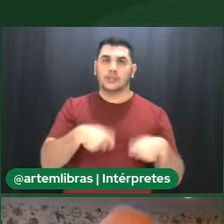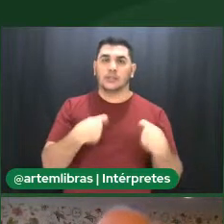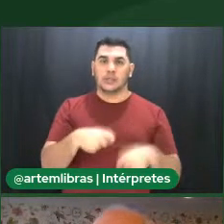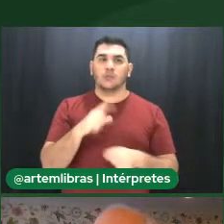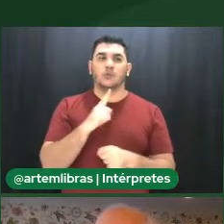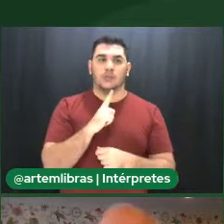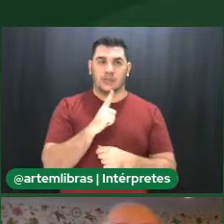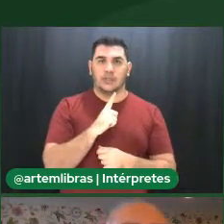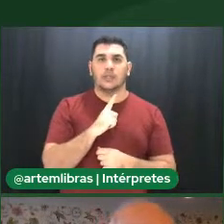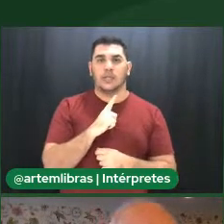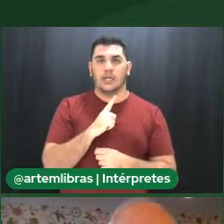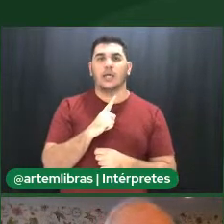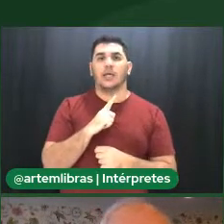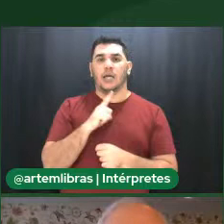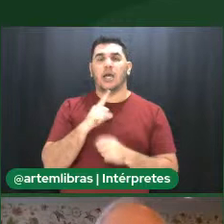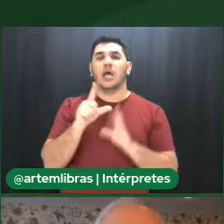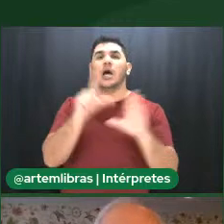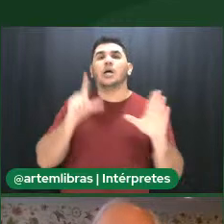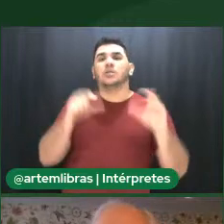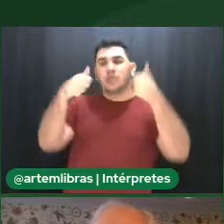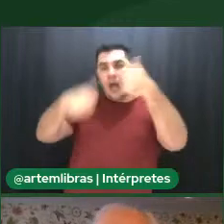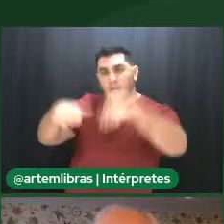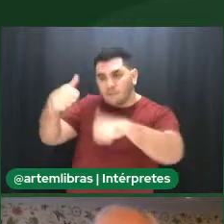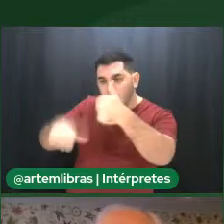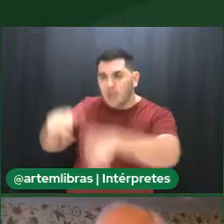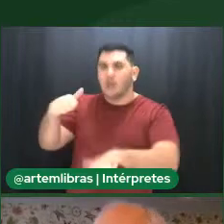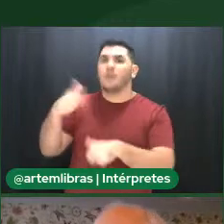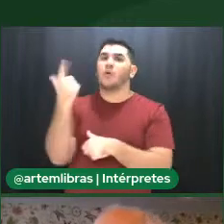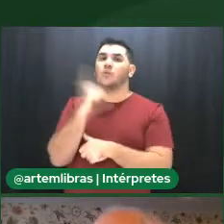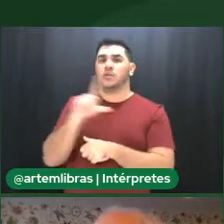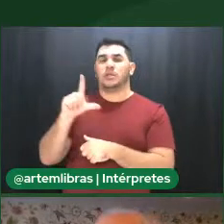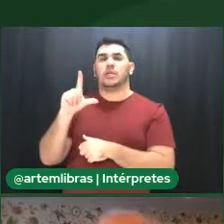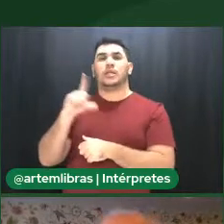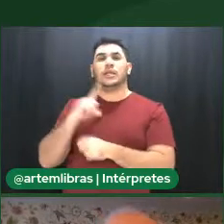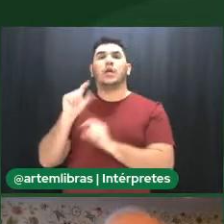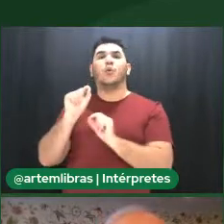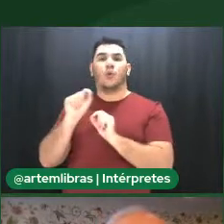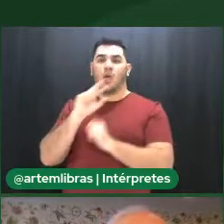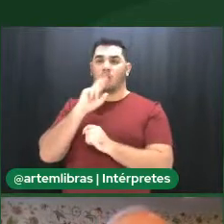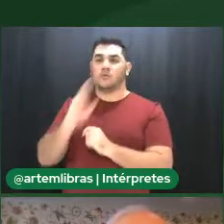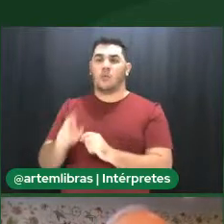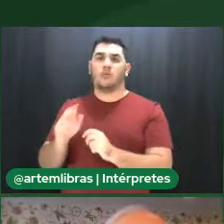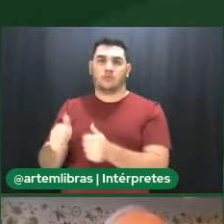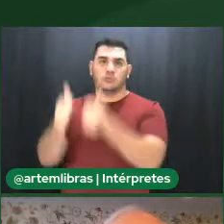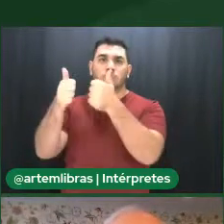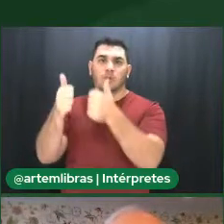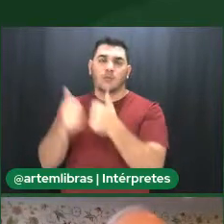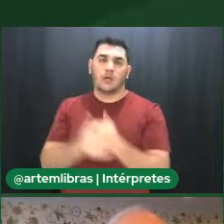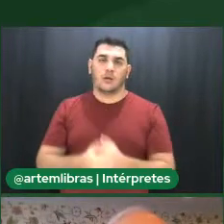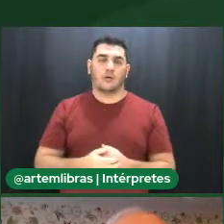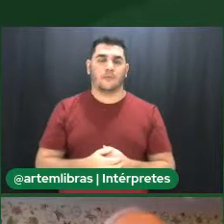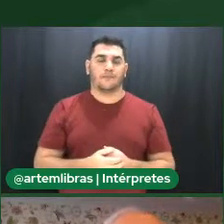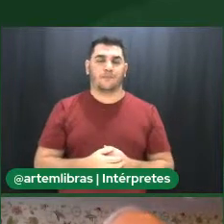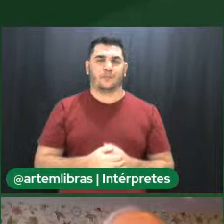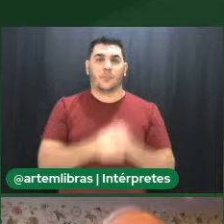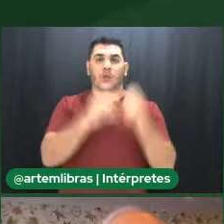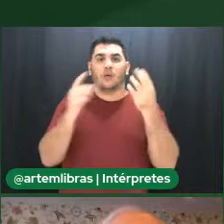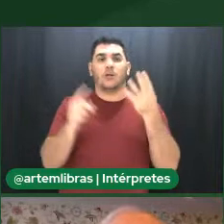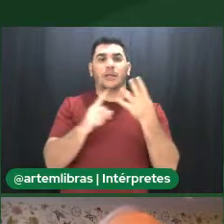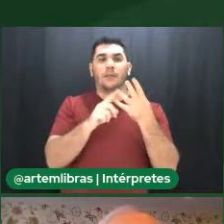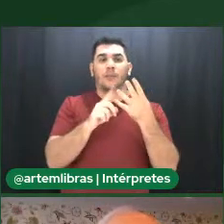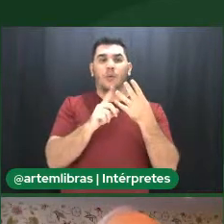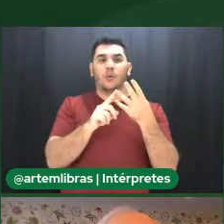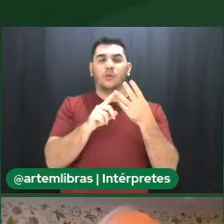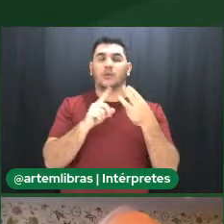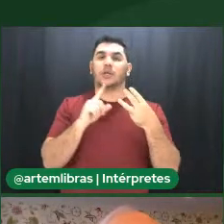key idea is independent oversight, which could be provided by the auditing firms, KPMG,